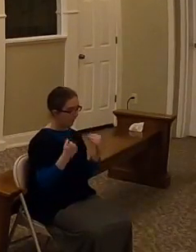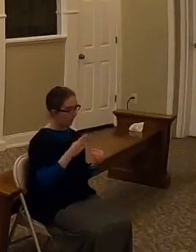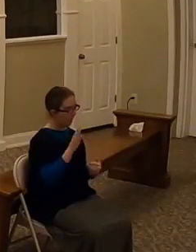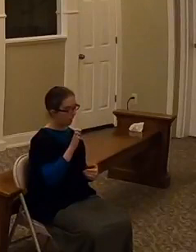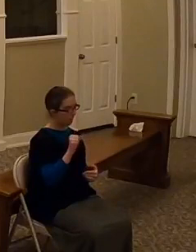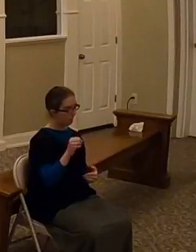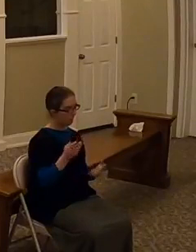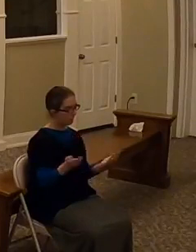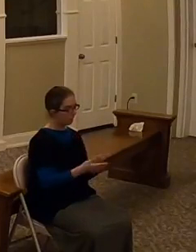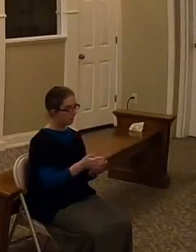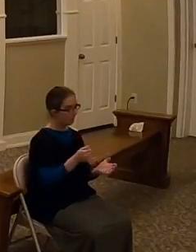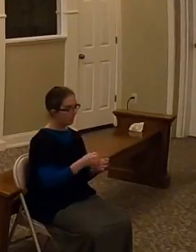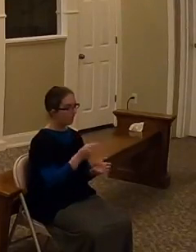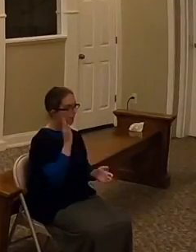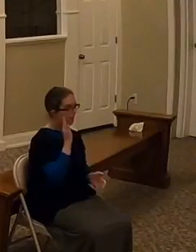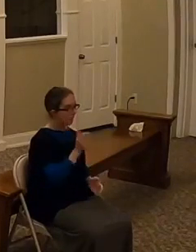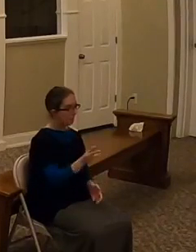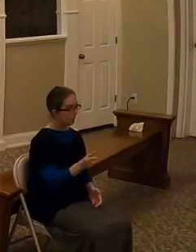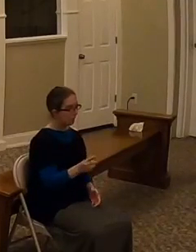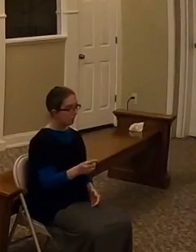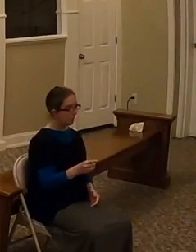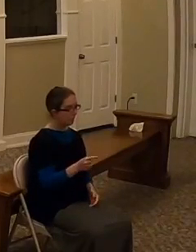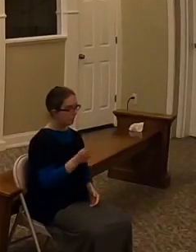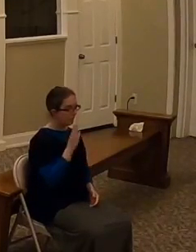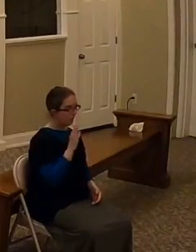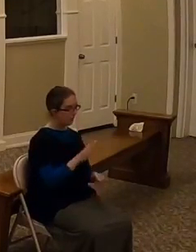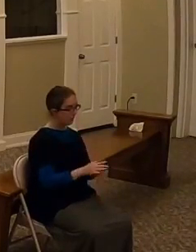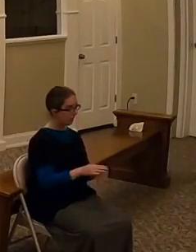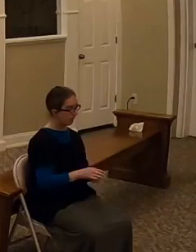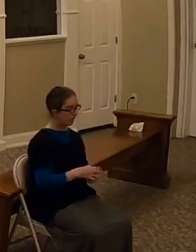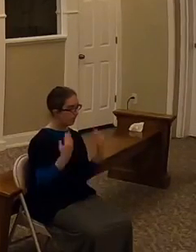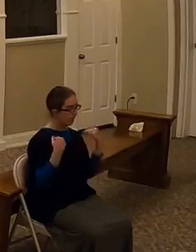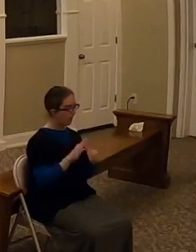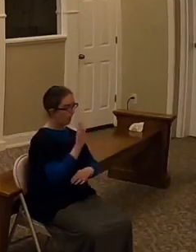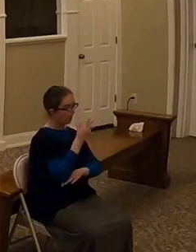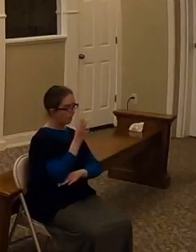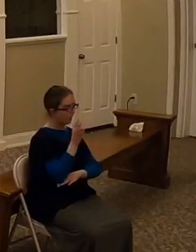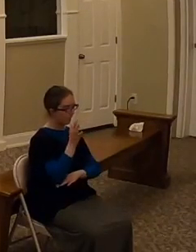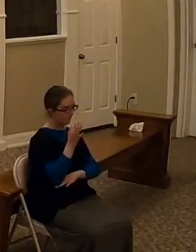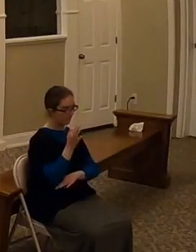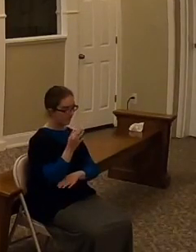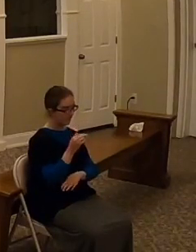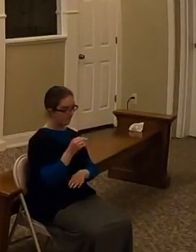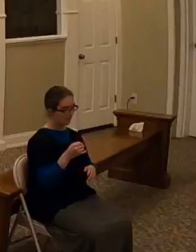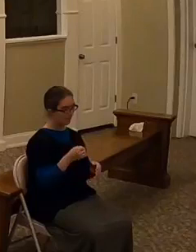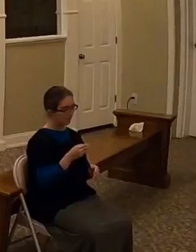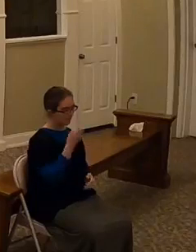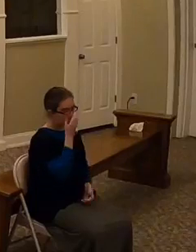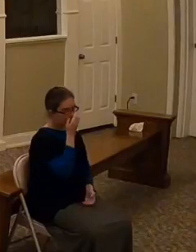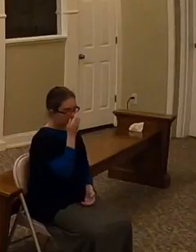Yeah. We got a desert and it ain't. You don't attract a whole lot of folks. But